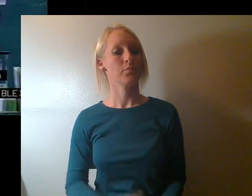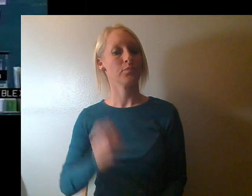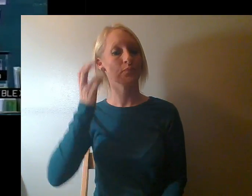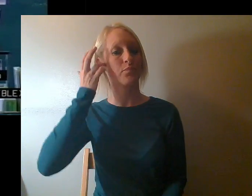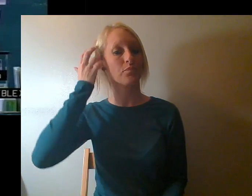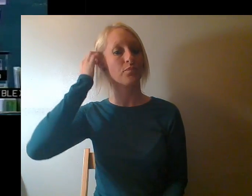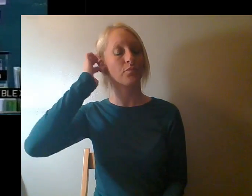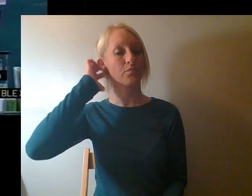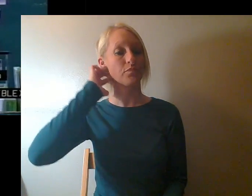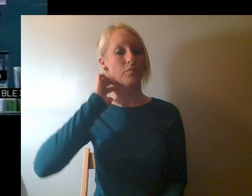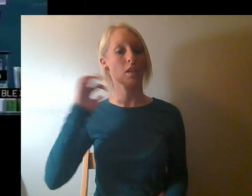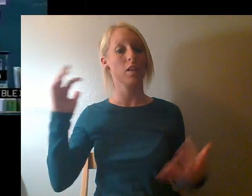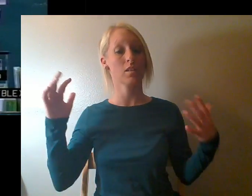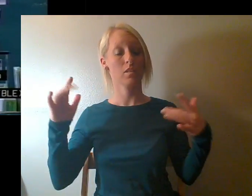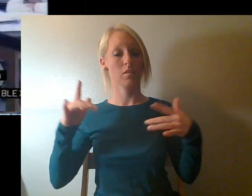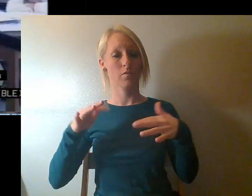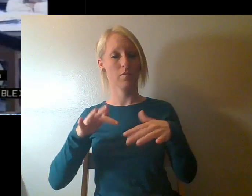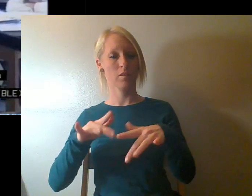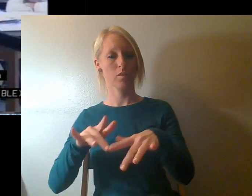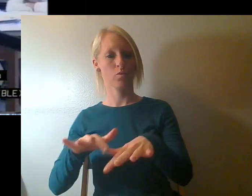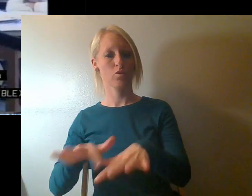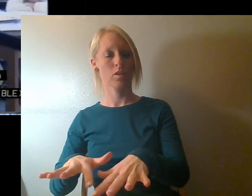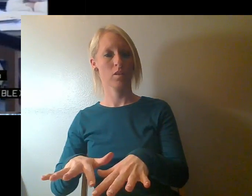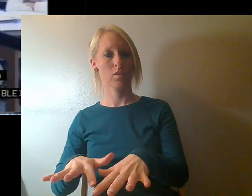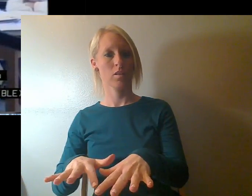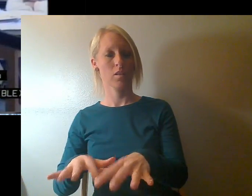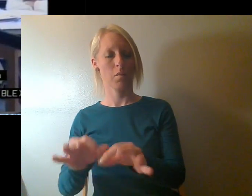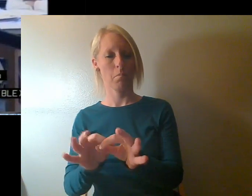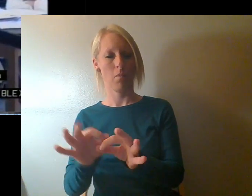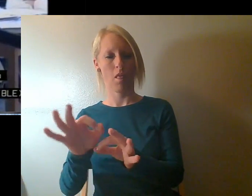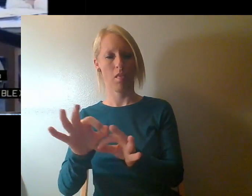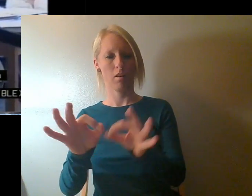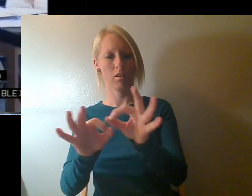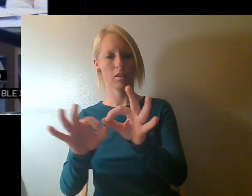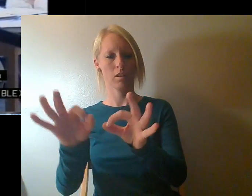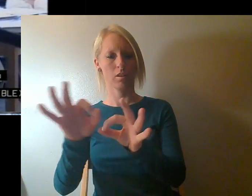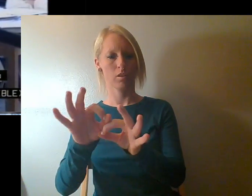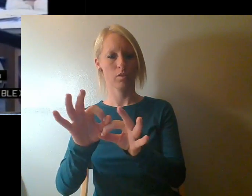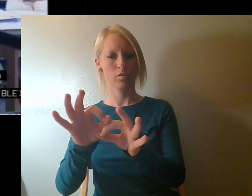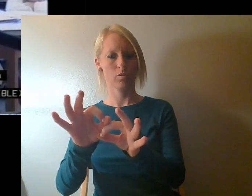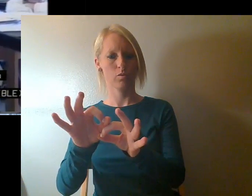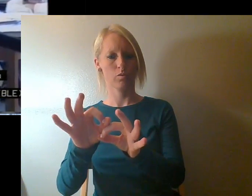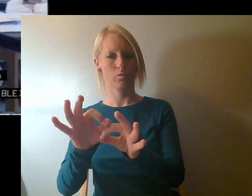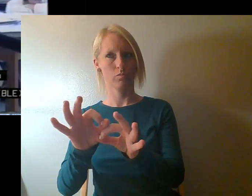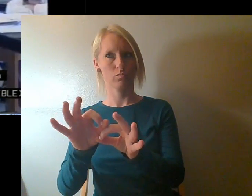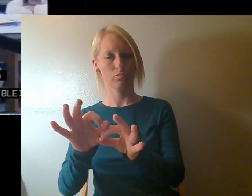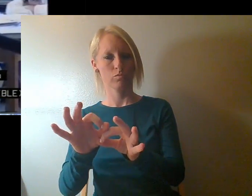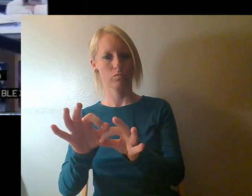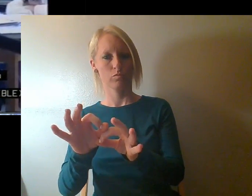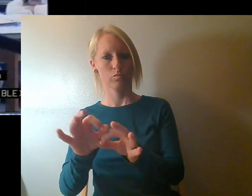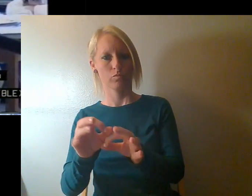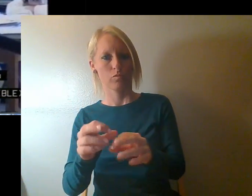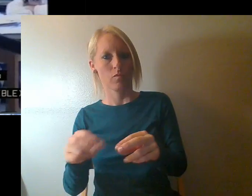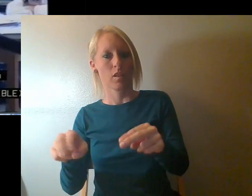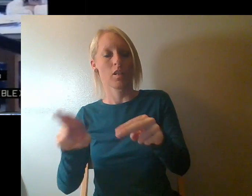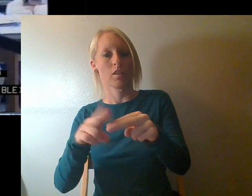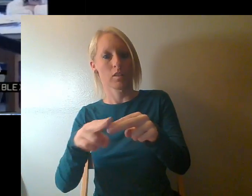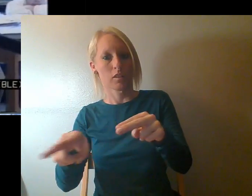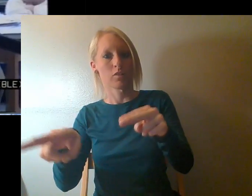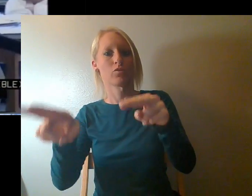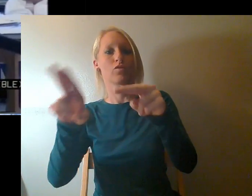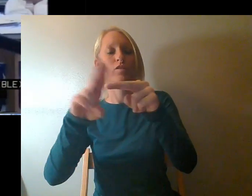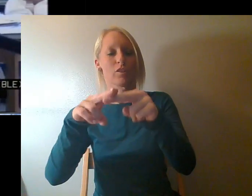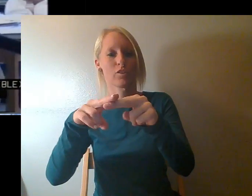Diffusion, the molecules move from a place of greater concentration to lesser concentration. You read